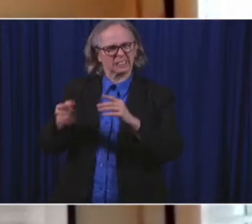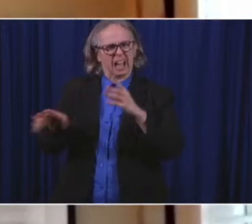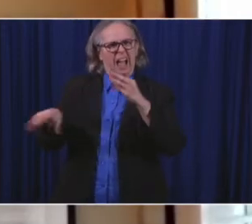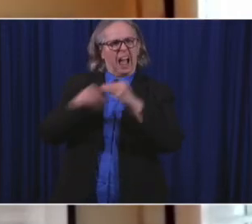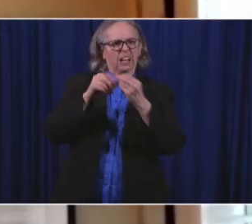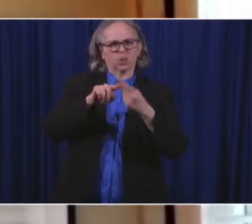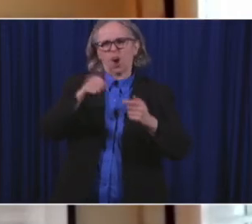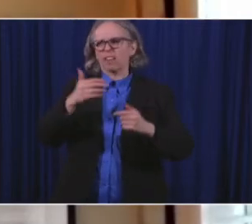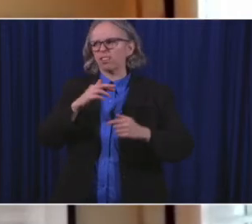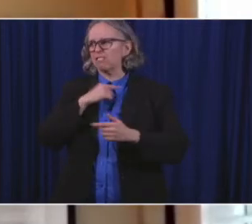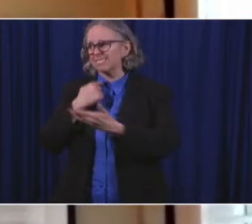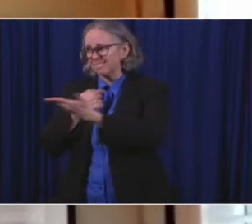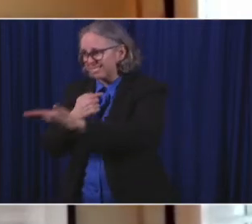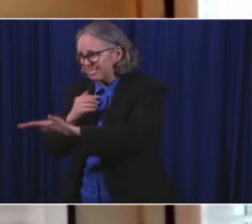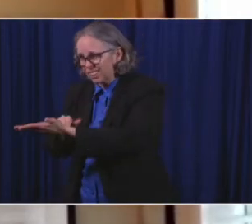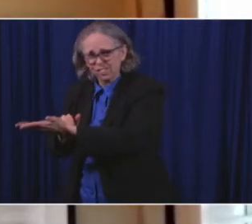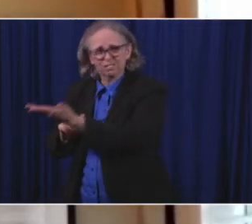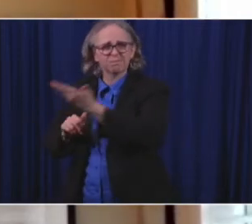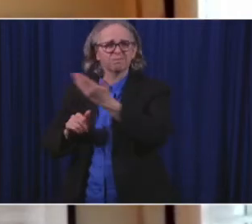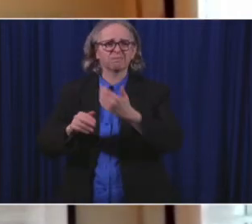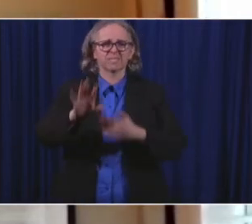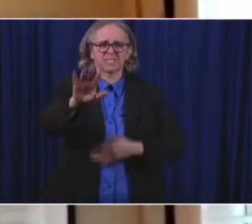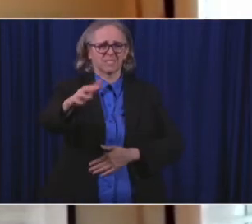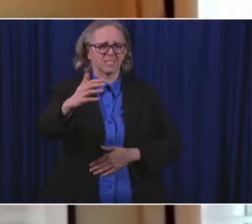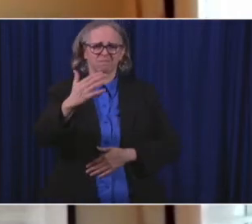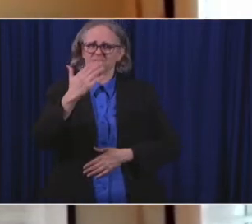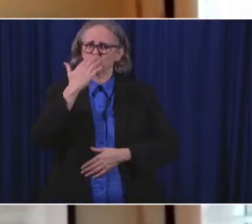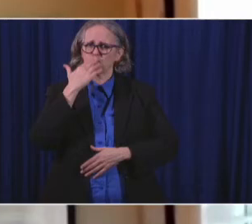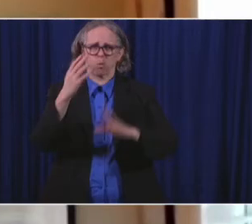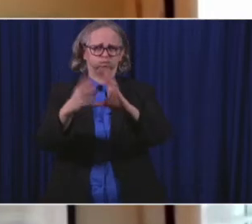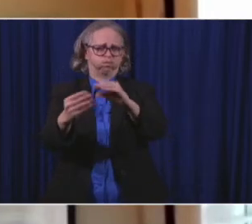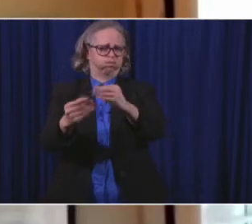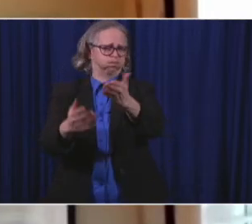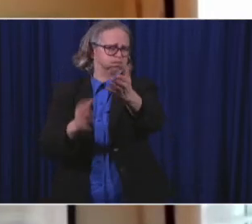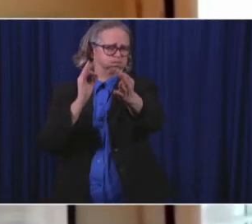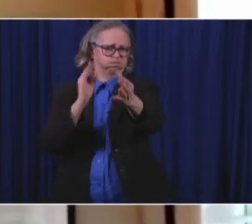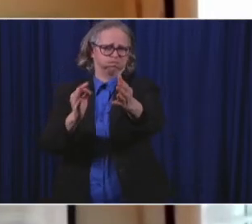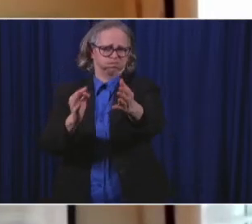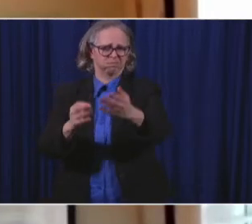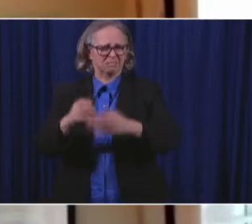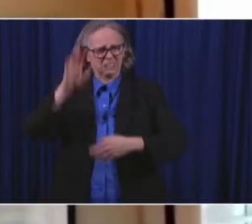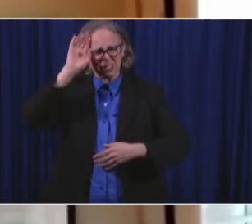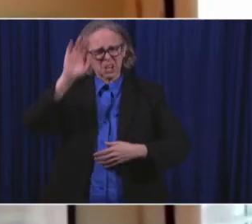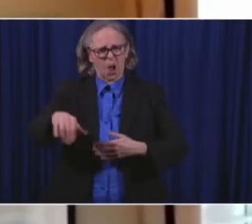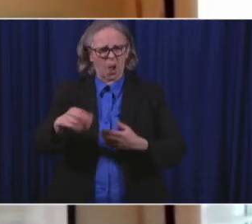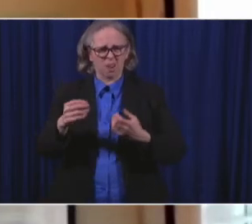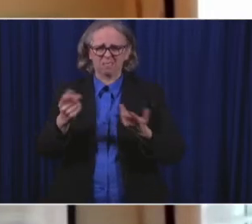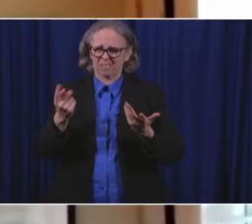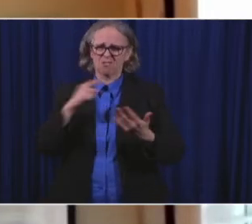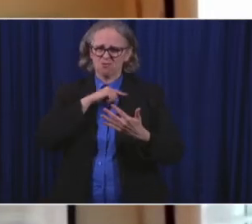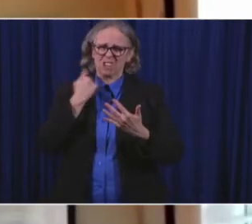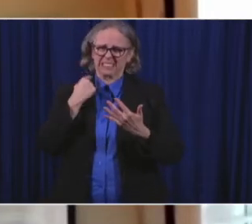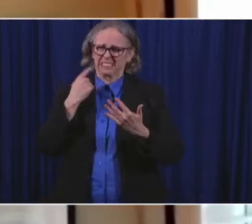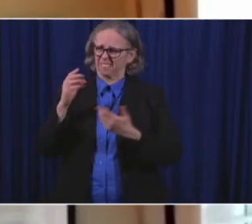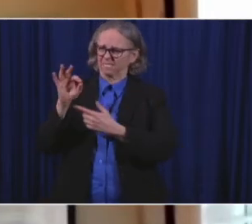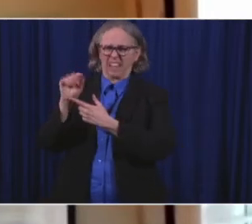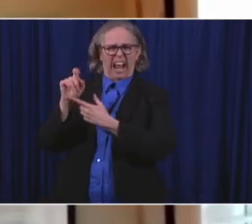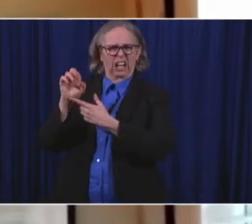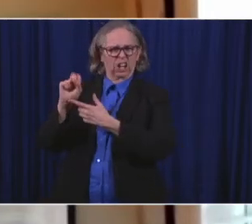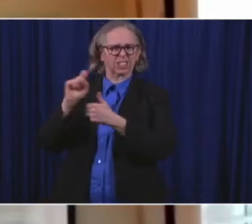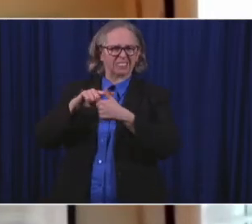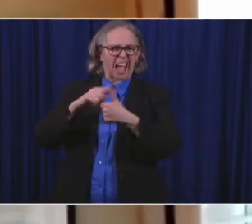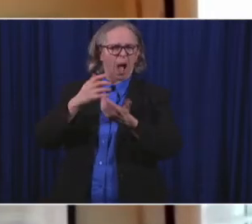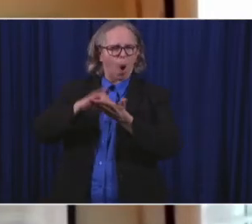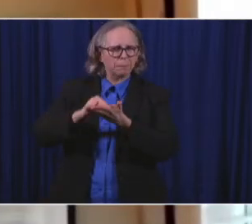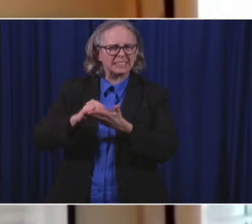to that. But we know that there are risk factors for COVID-19, and they